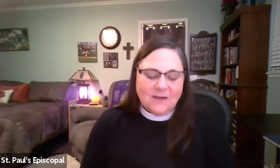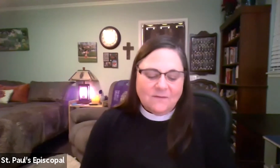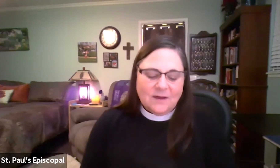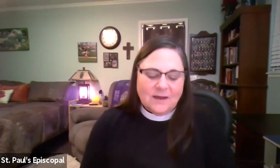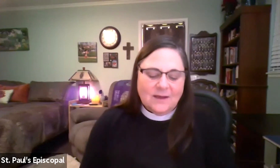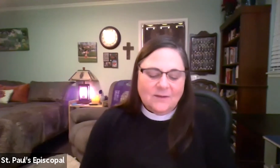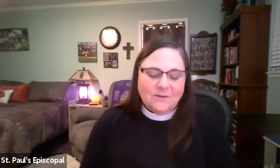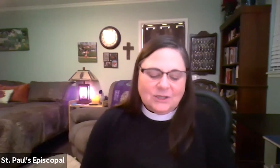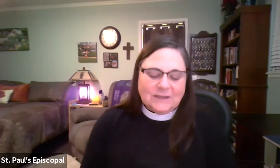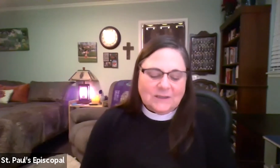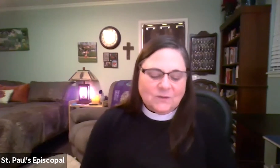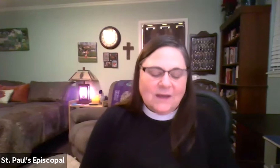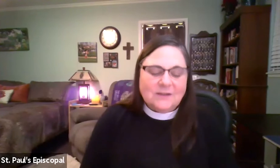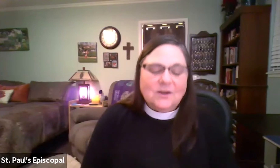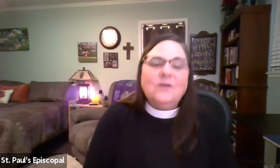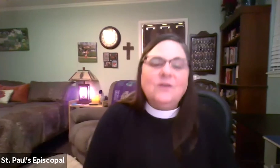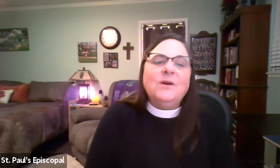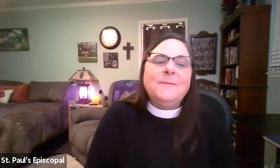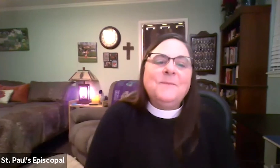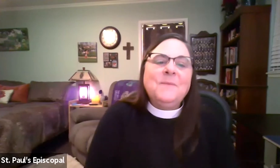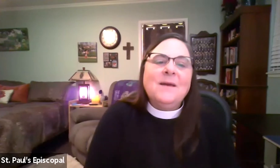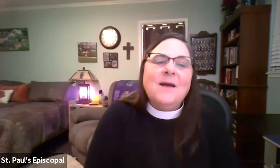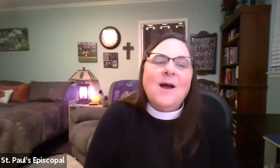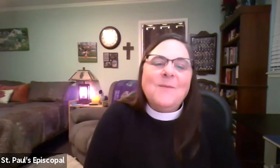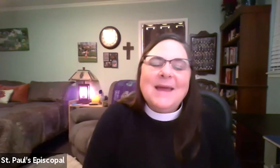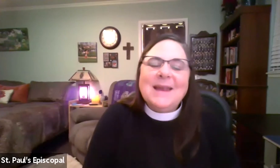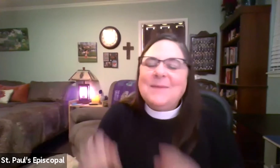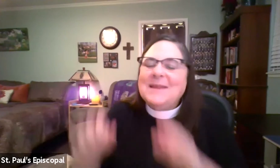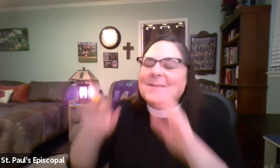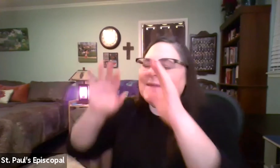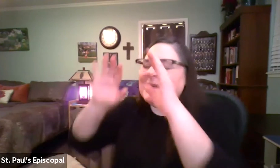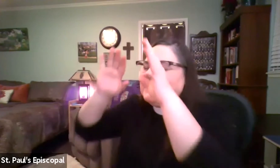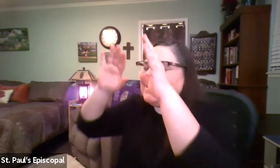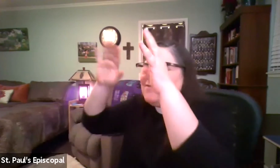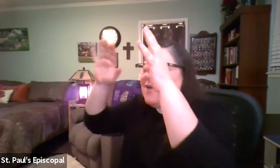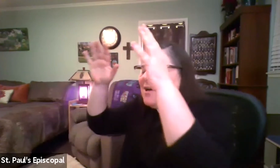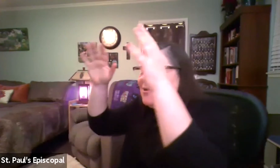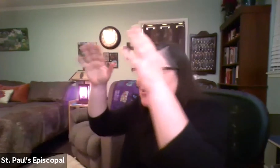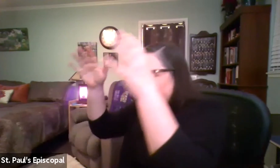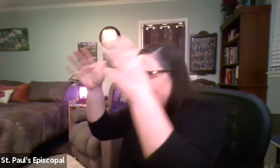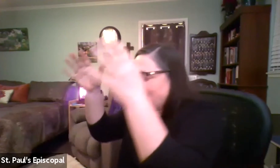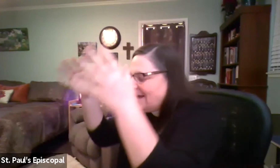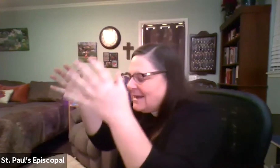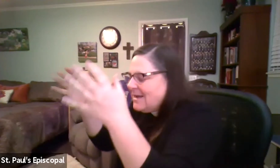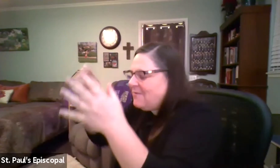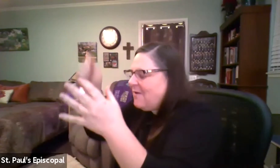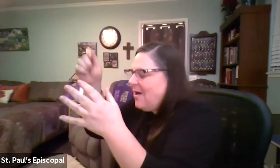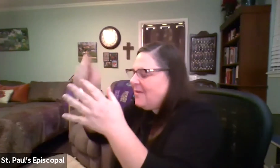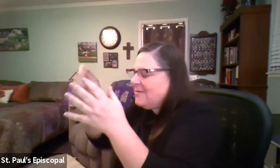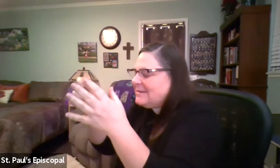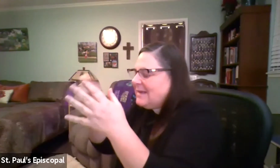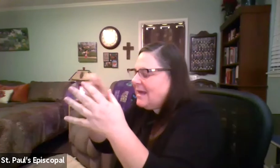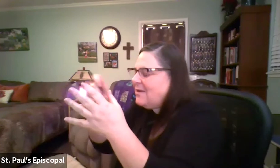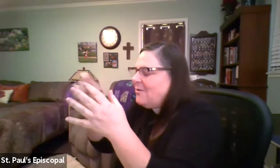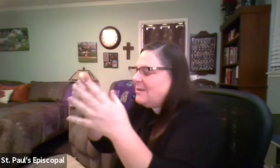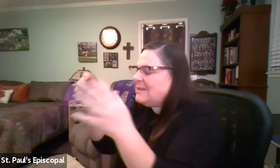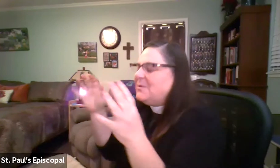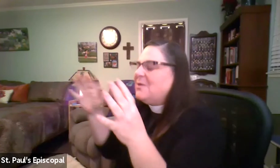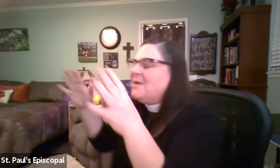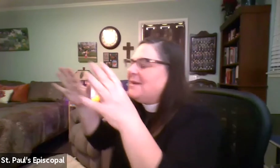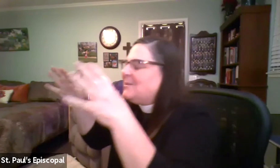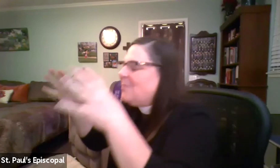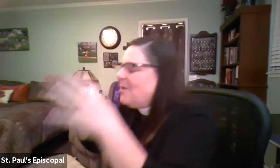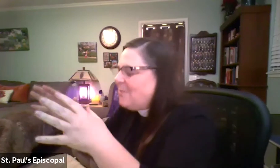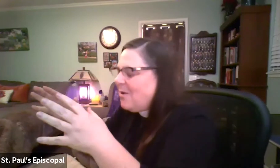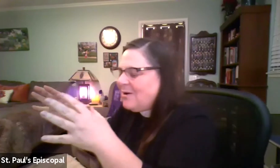of his life. Through Jesus Christ our Lord. Amen. And may the blessing of God Almighty, Father, Son, and Holy